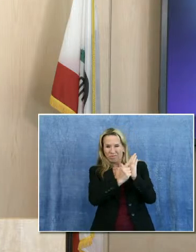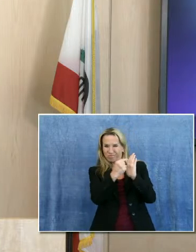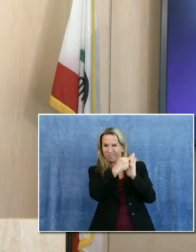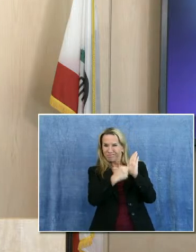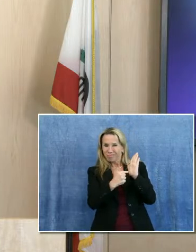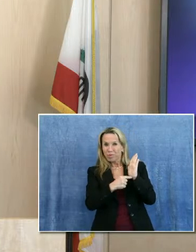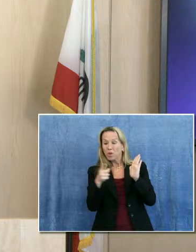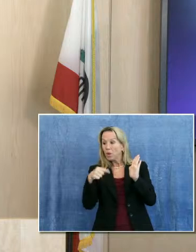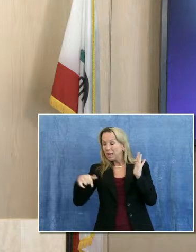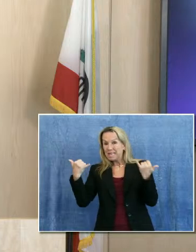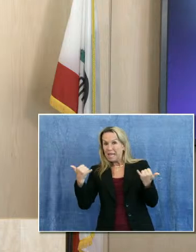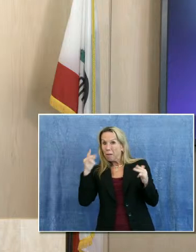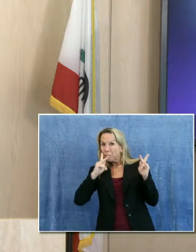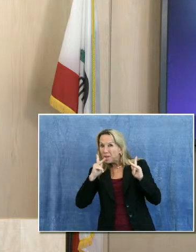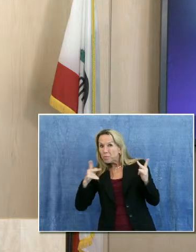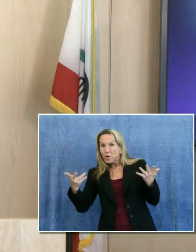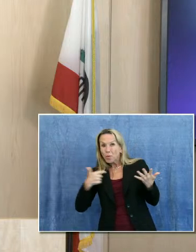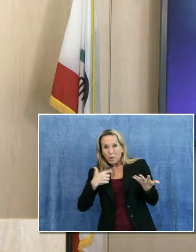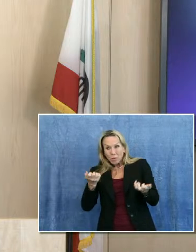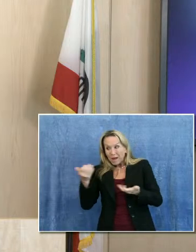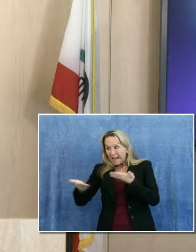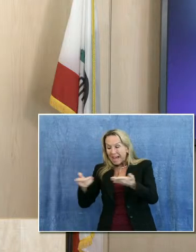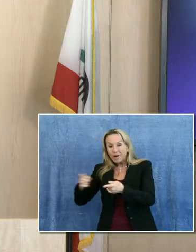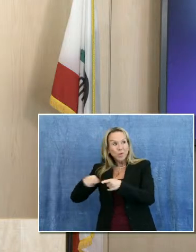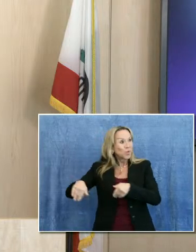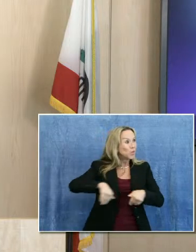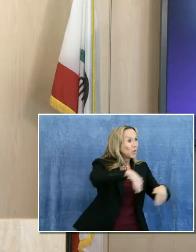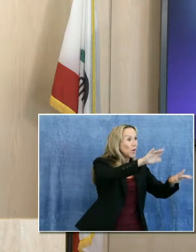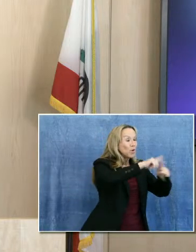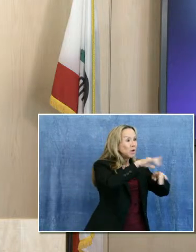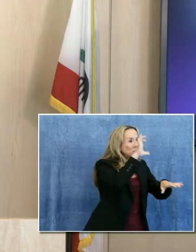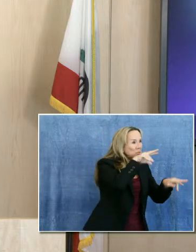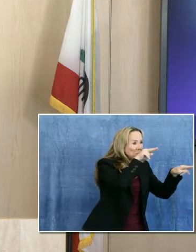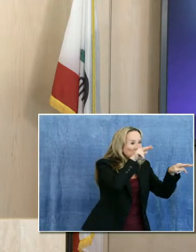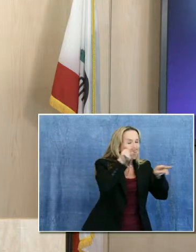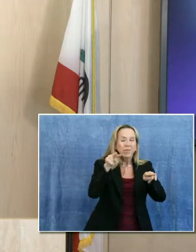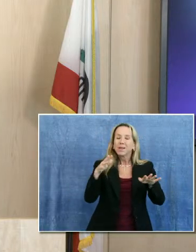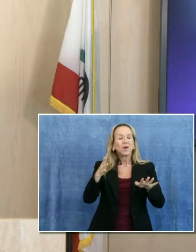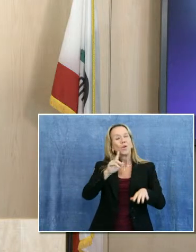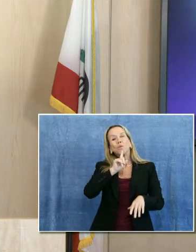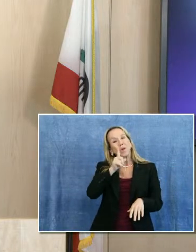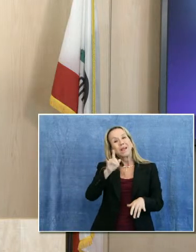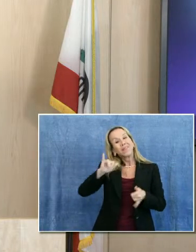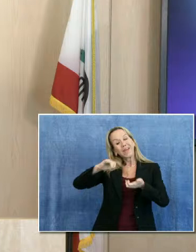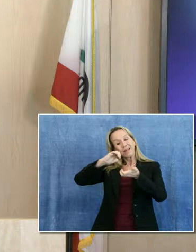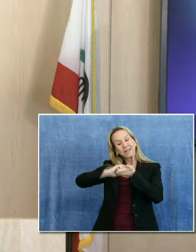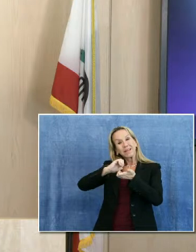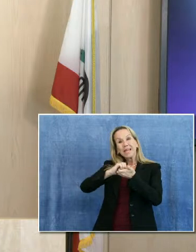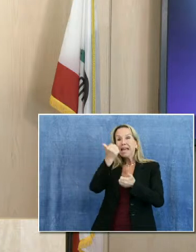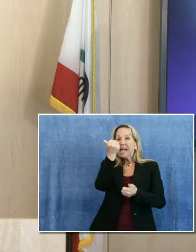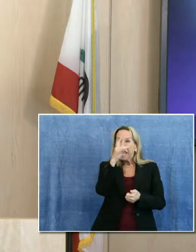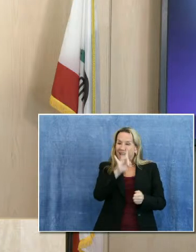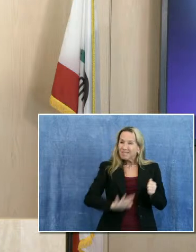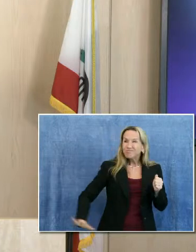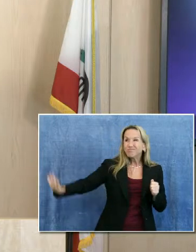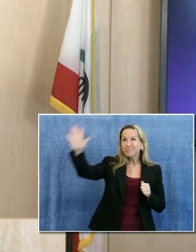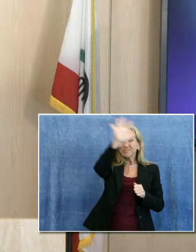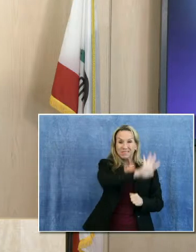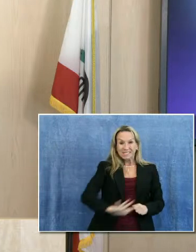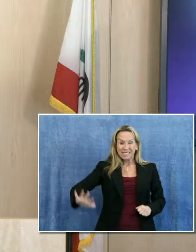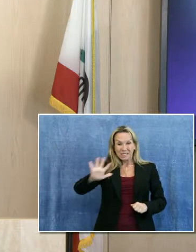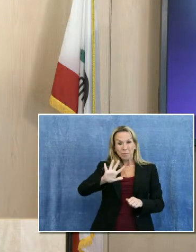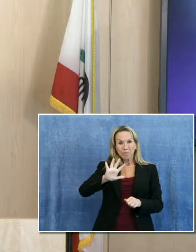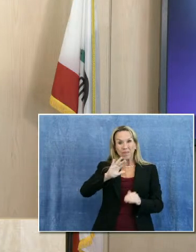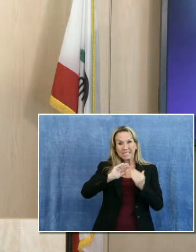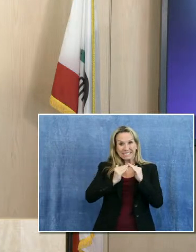sites and work. But in reality, for this to happen, it is a partnership with each of the 18 incorporated cities. And we work with each of these